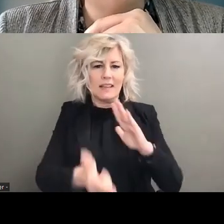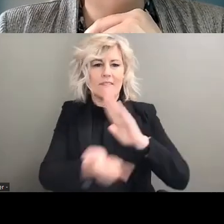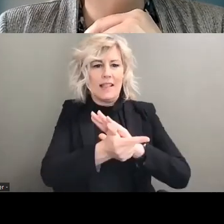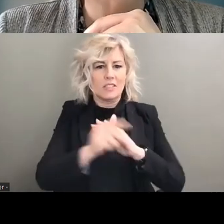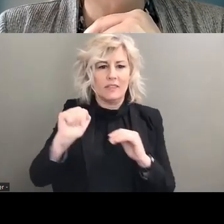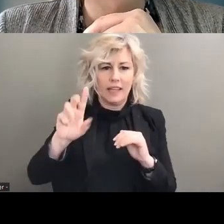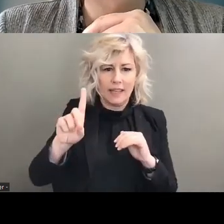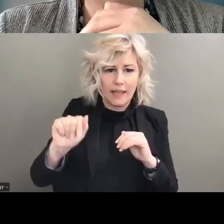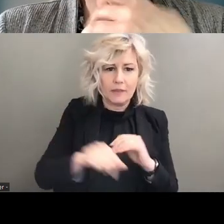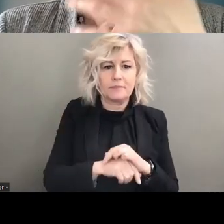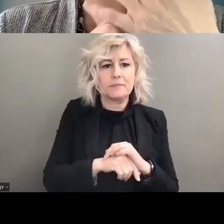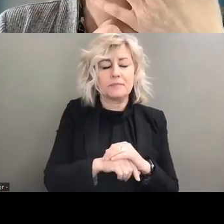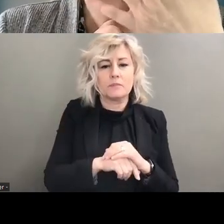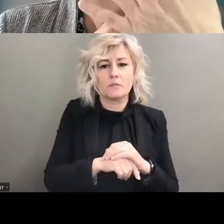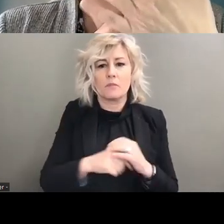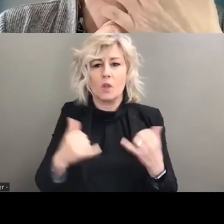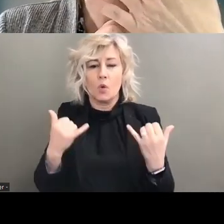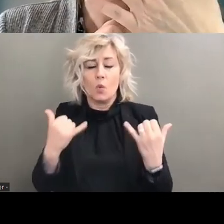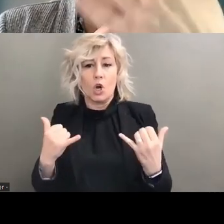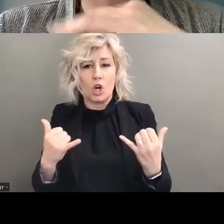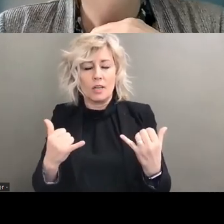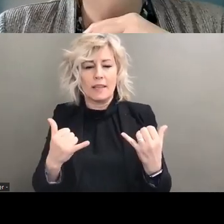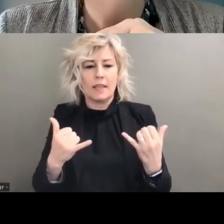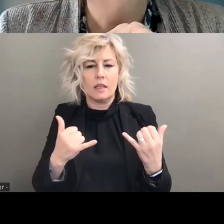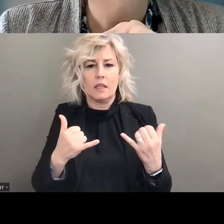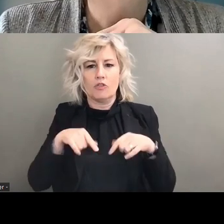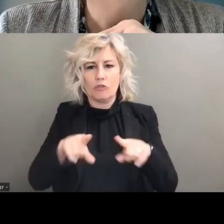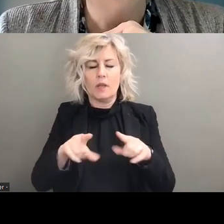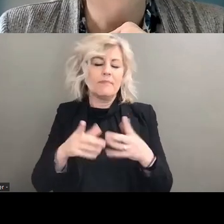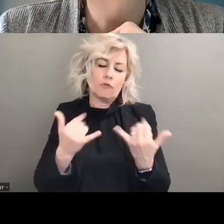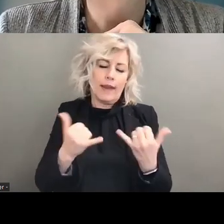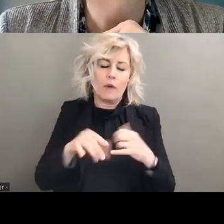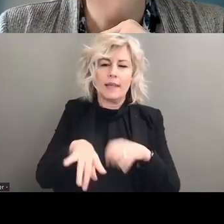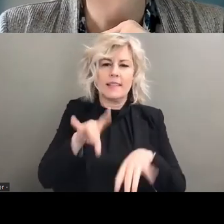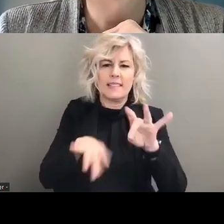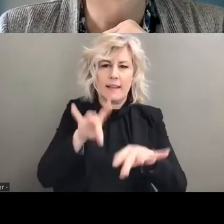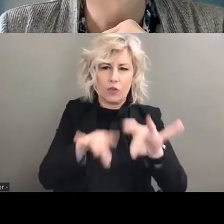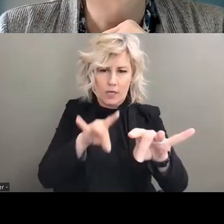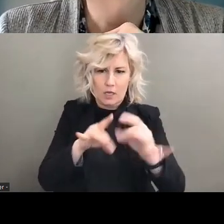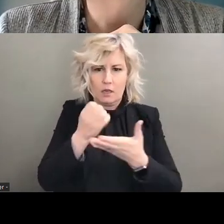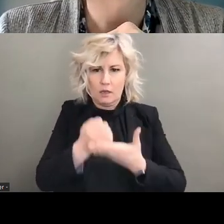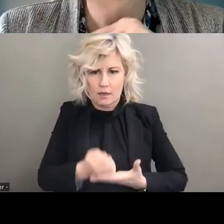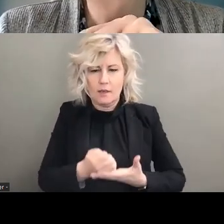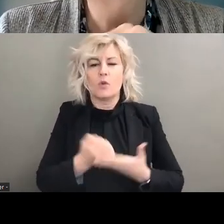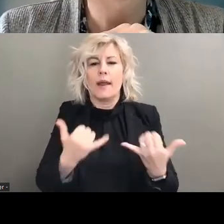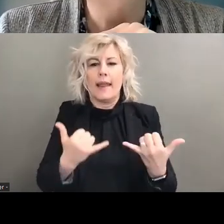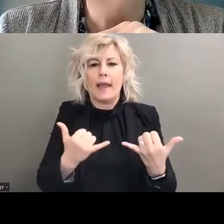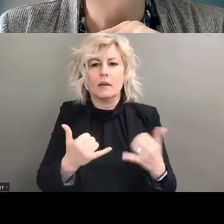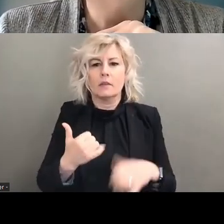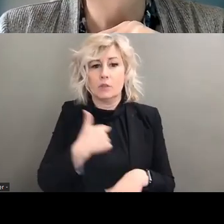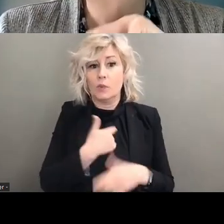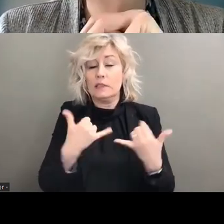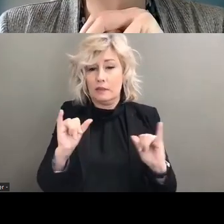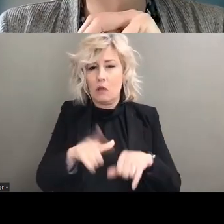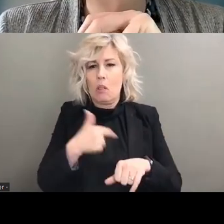ADA. We're currently in discovery right now in this lawsuit, so we've got a little ways to